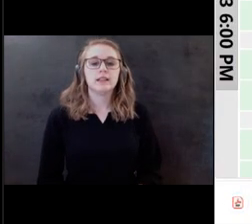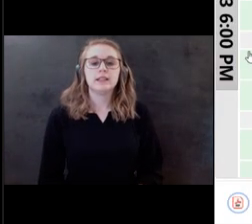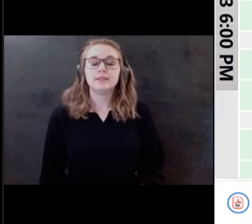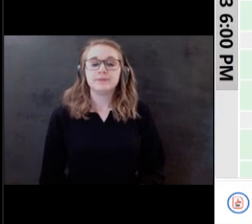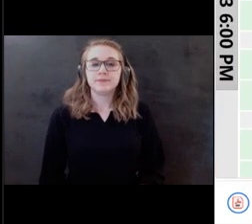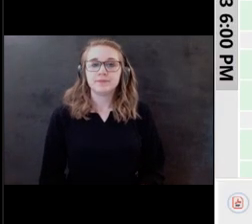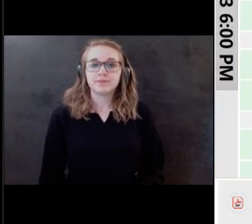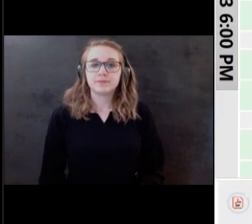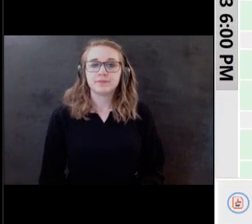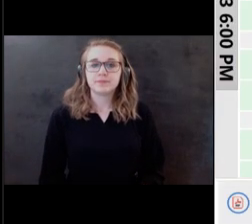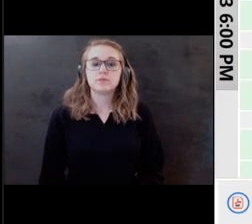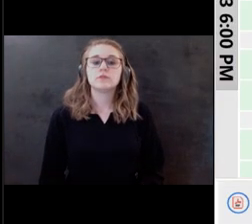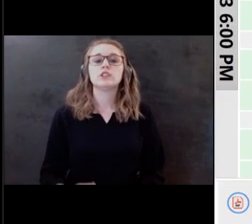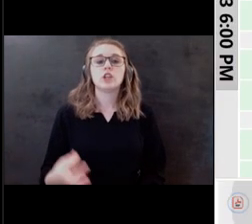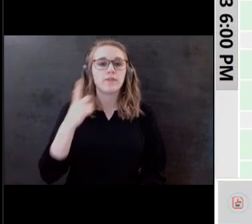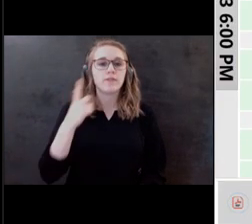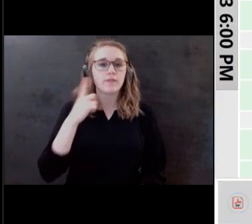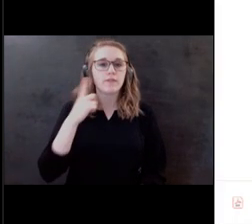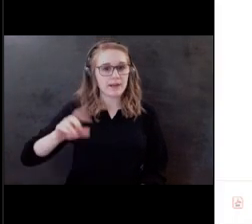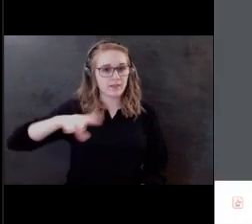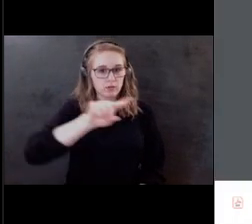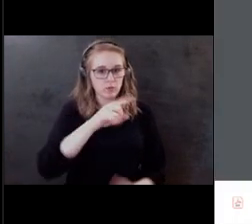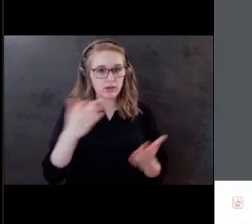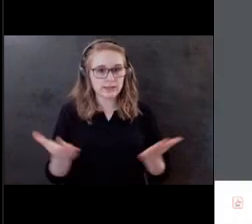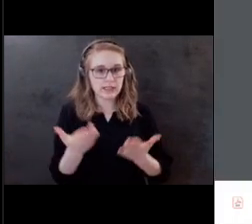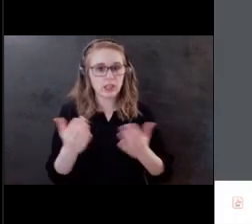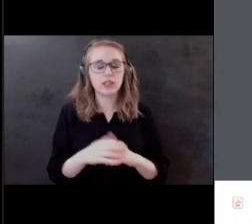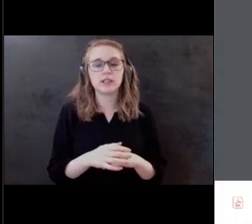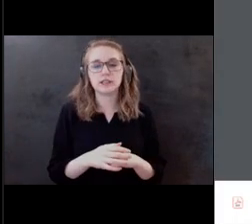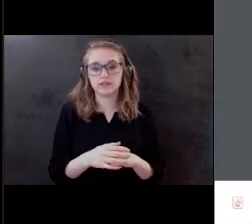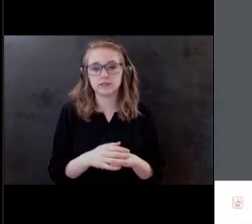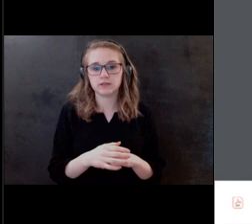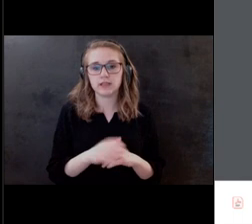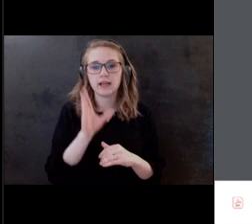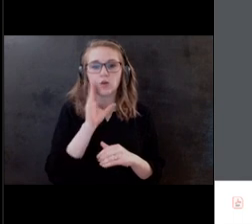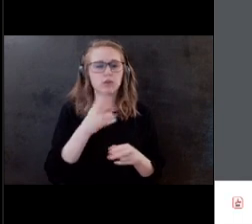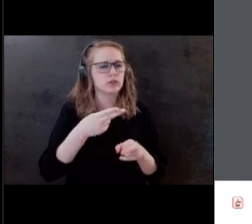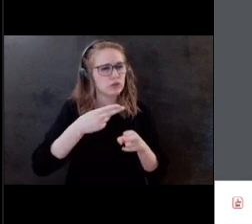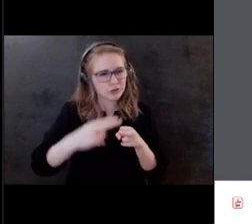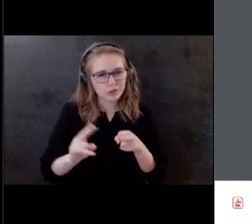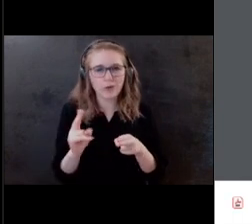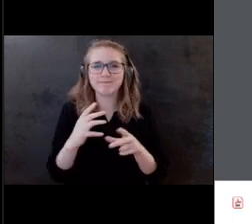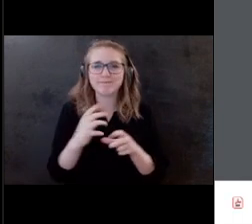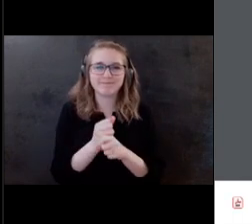For the benefit of the audience, I'll go through a really brief.